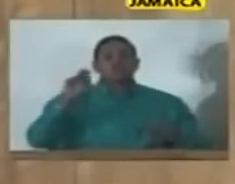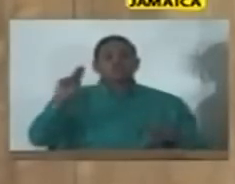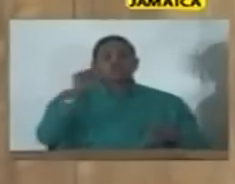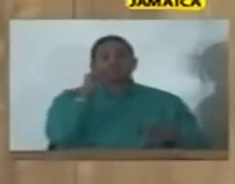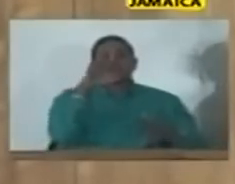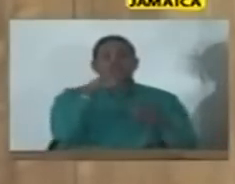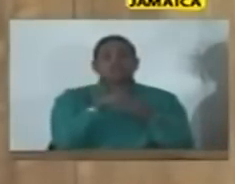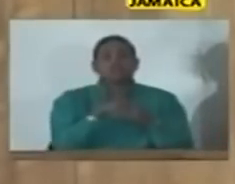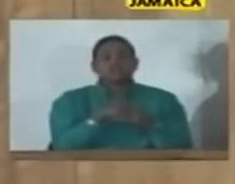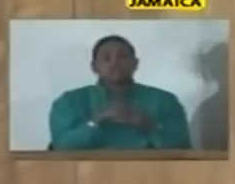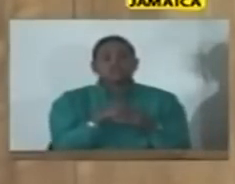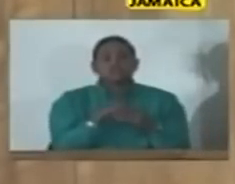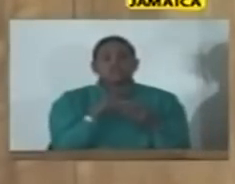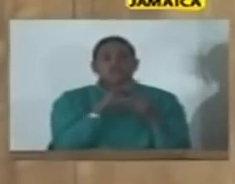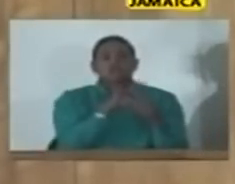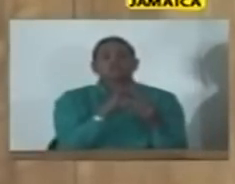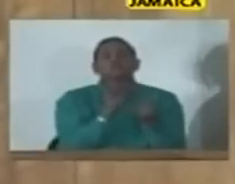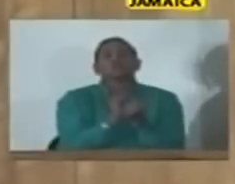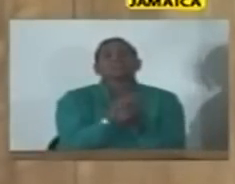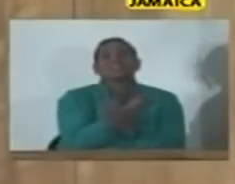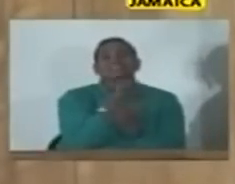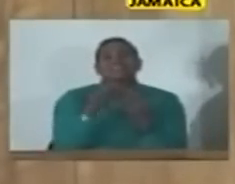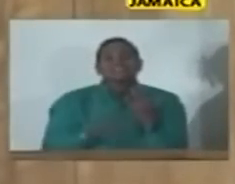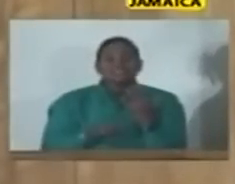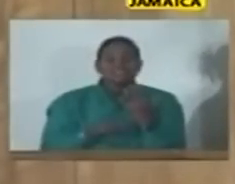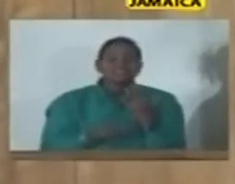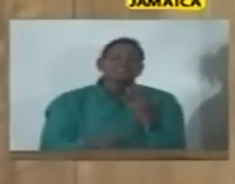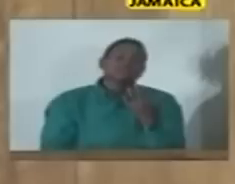associated with these